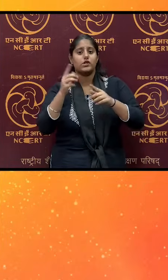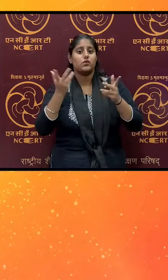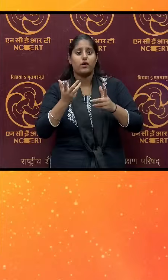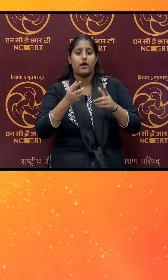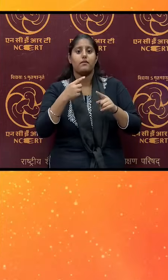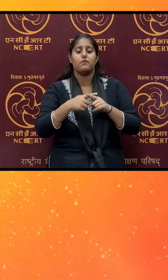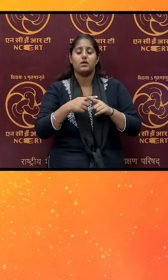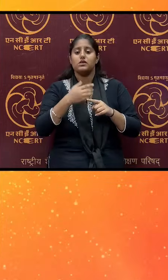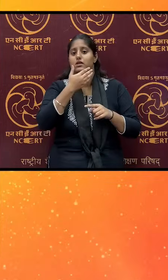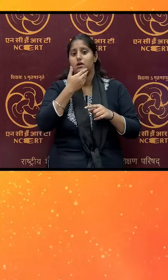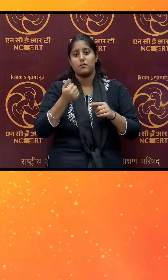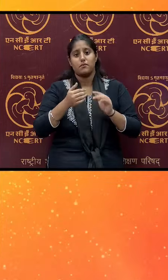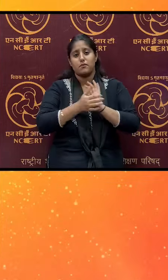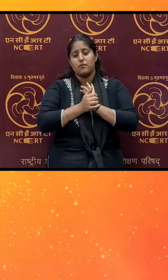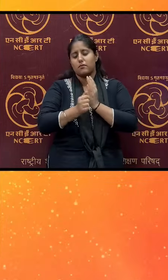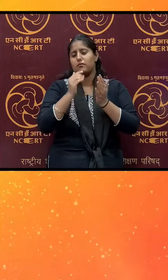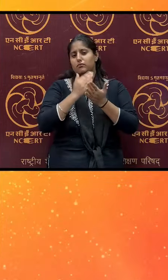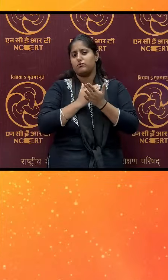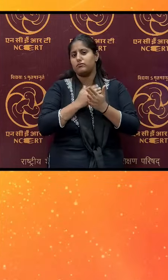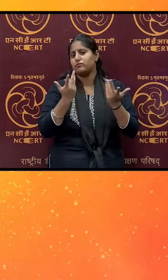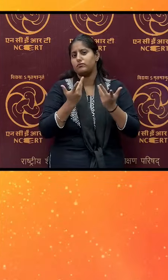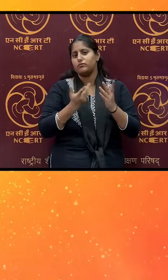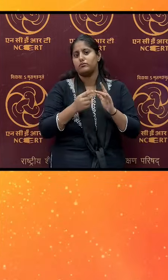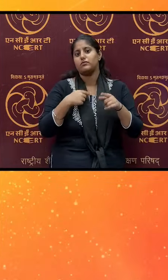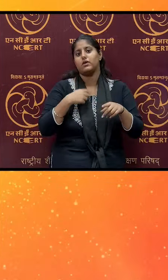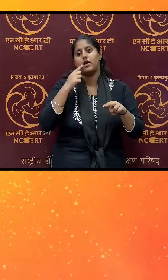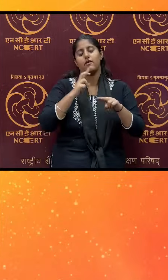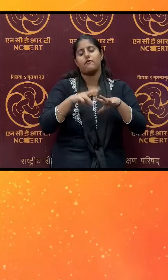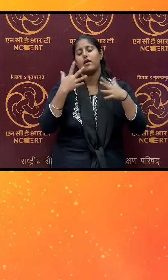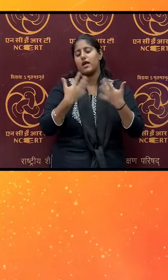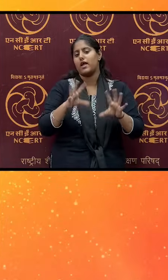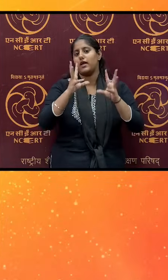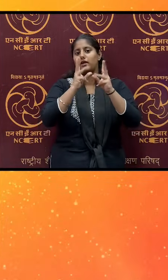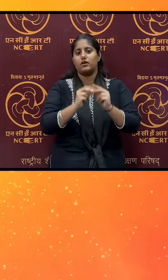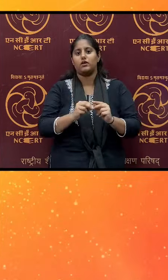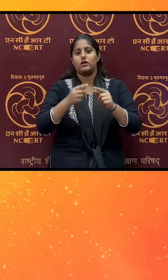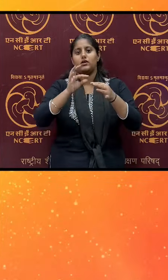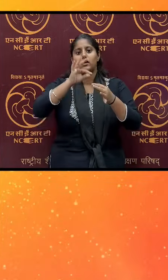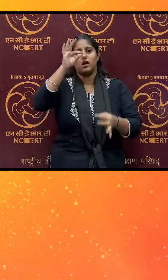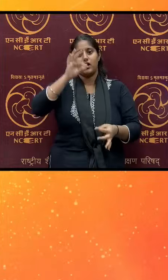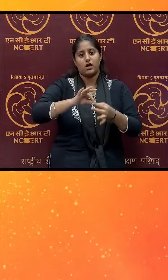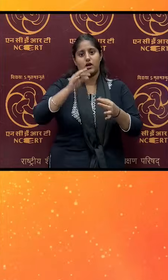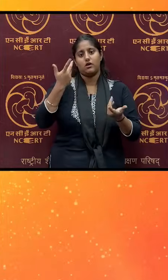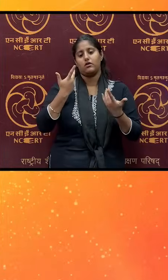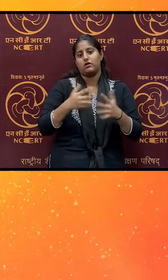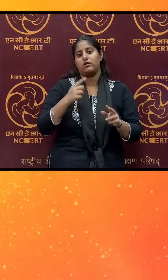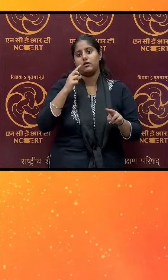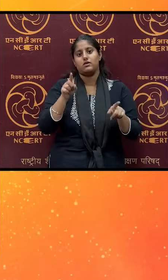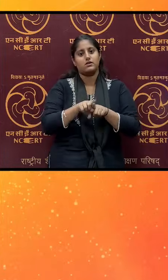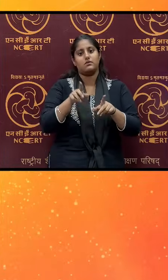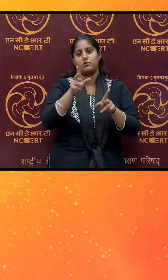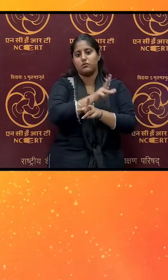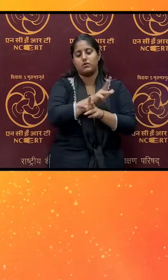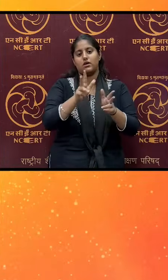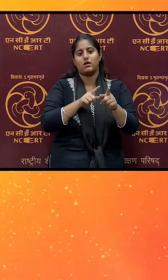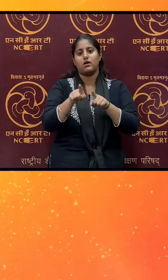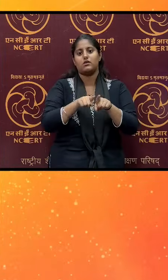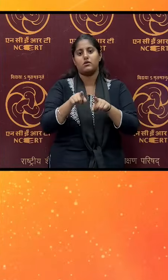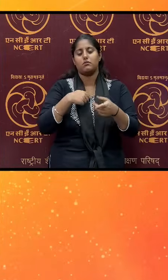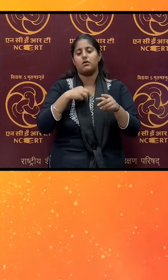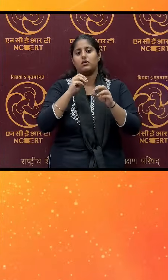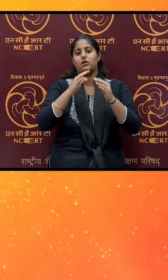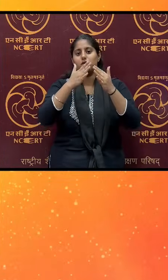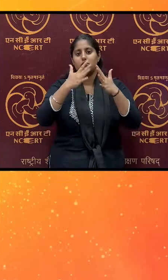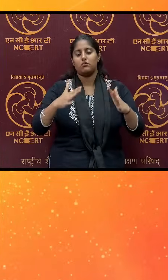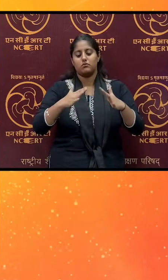best part which I love, that if you want to calculate any part, any height of any mountain, for suppose you give the example of Mount Everest, if you know